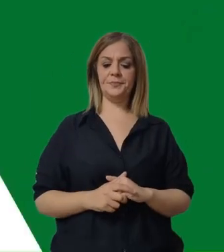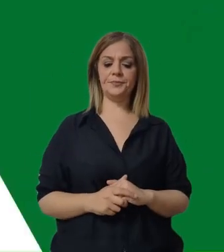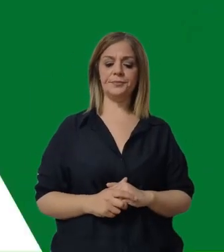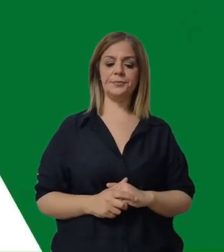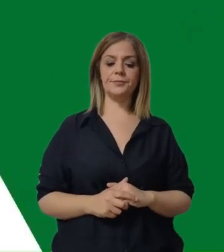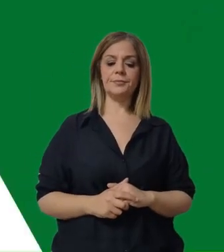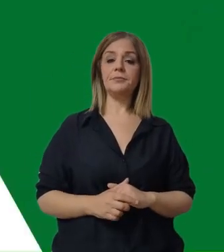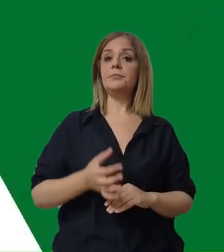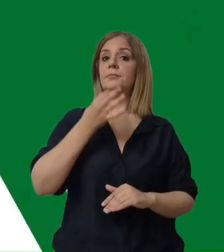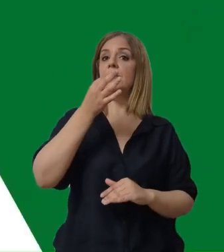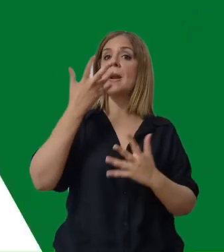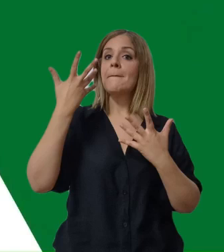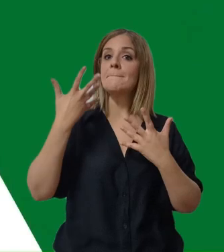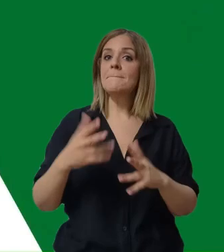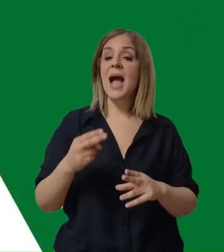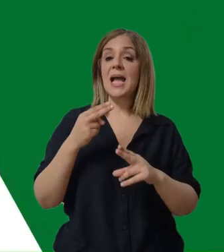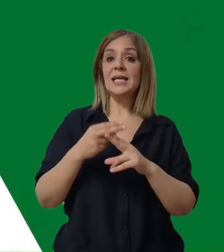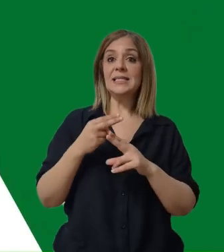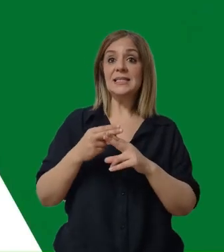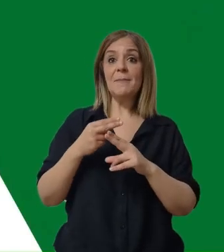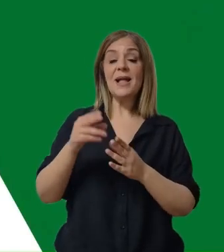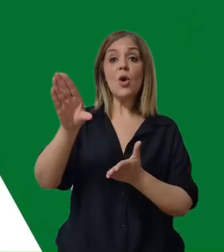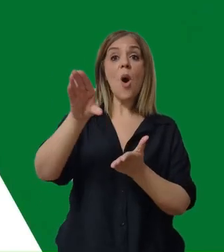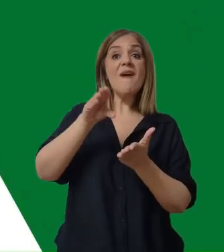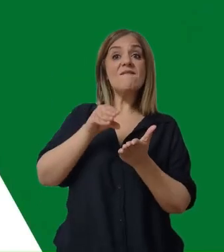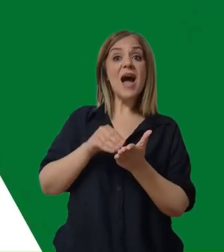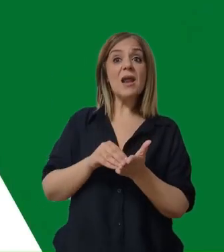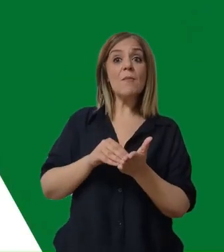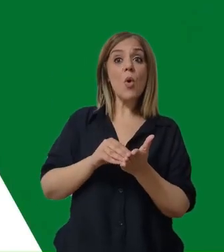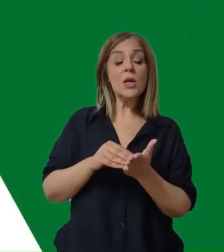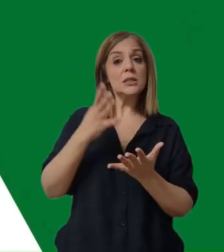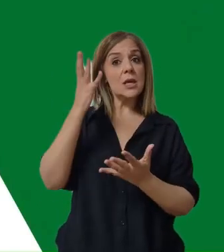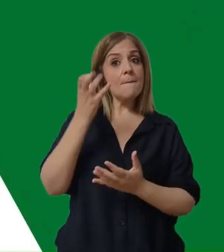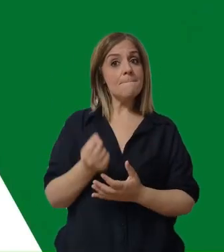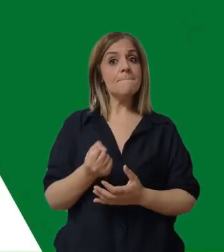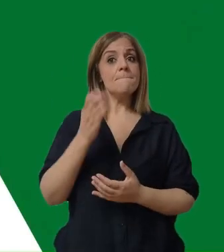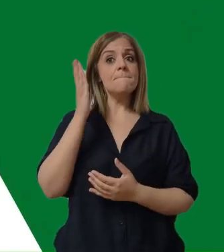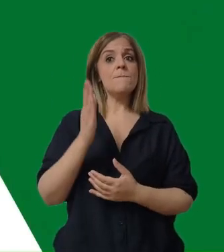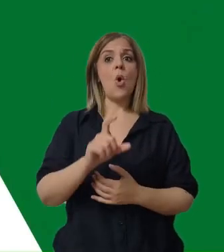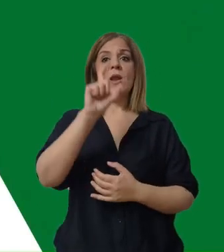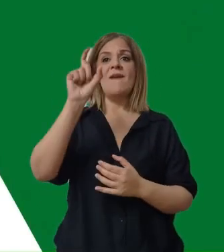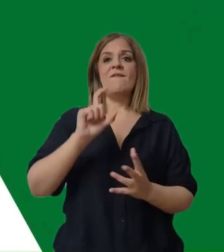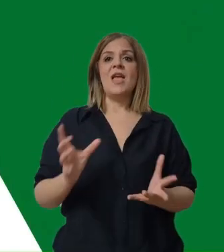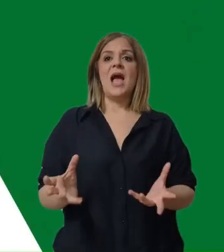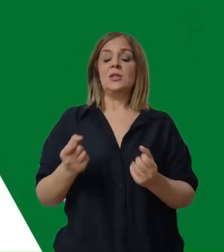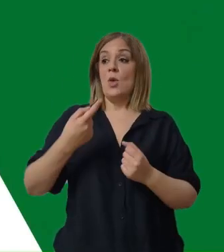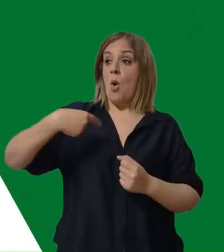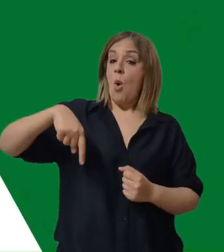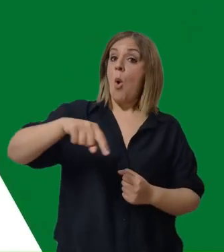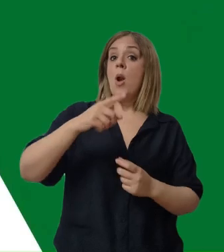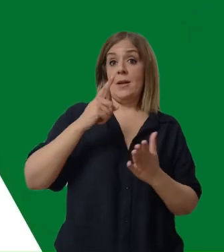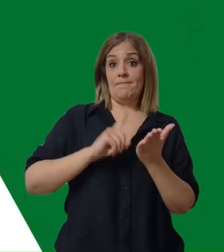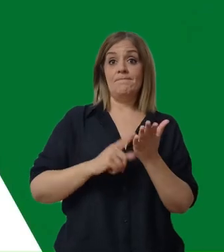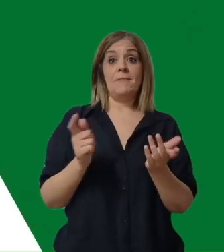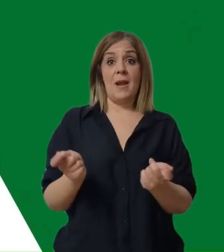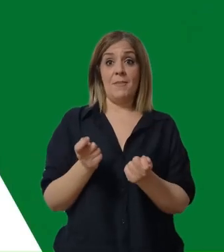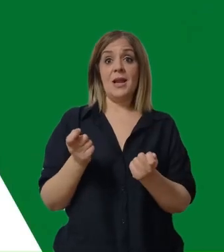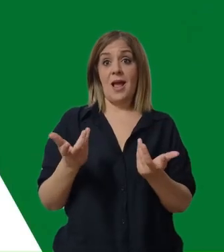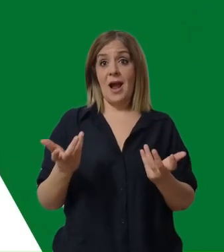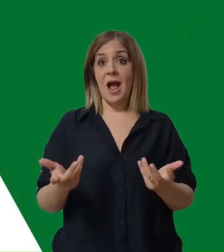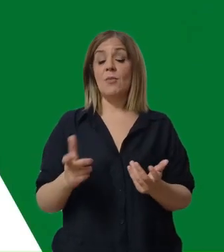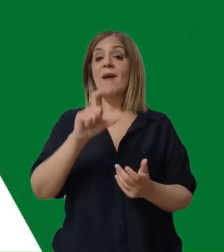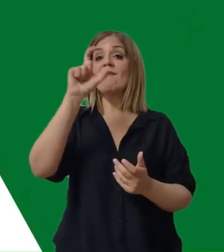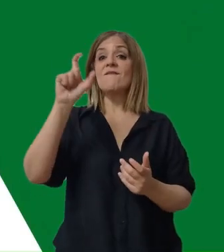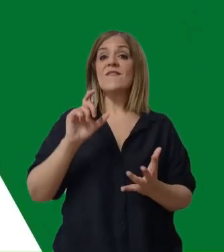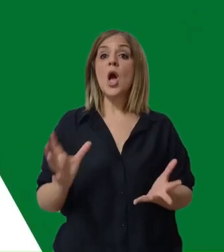we said, we can apply sustainability in our daily lives, and we should all of us do that.